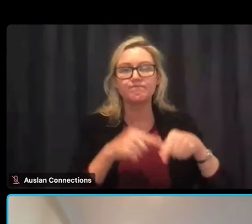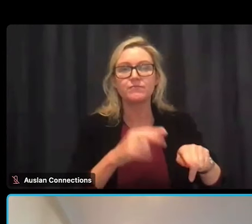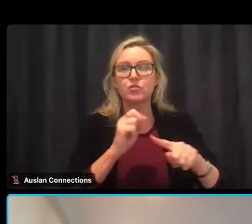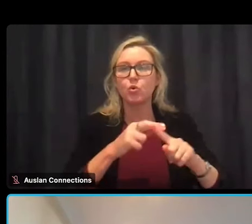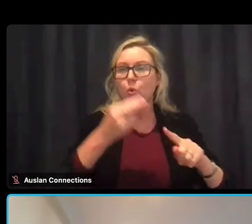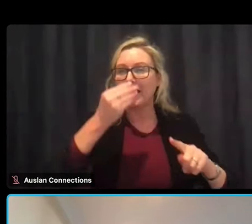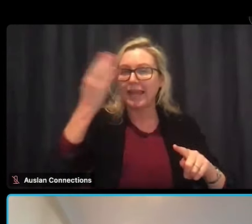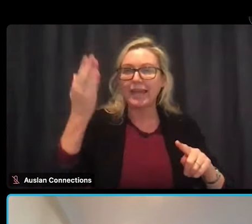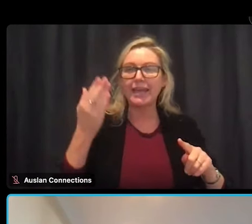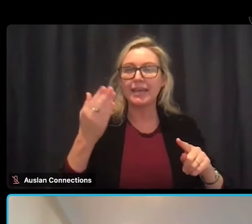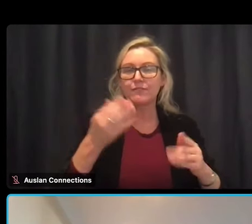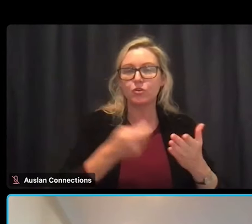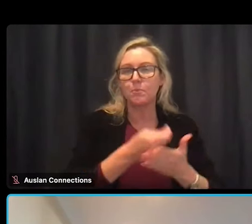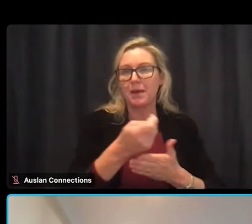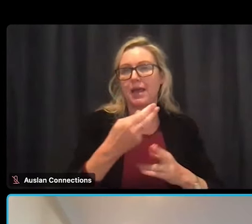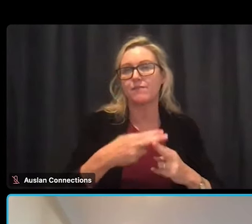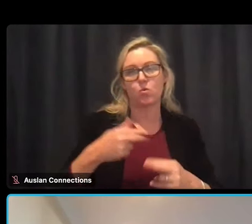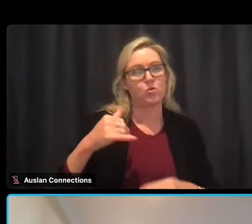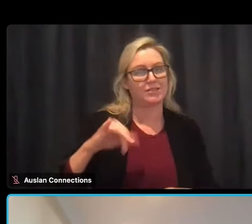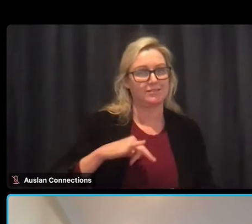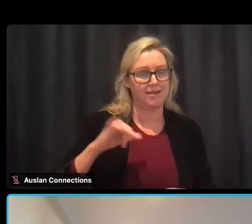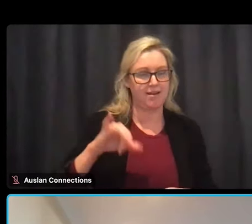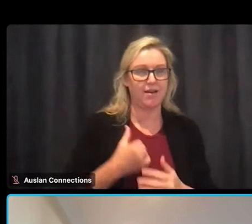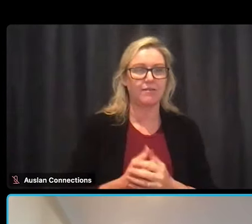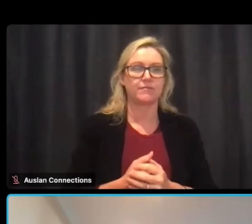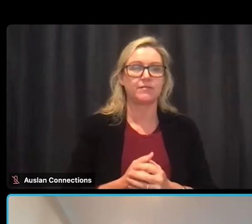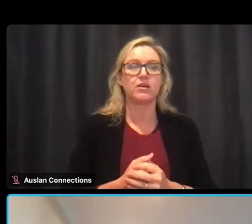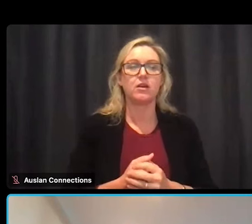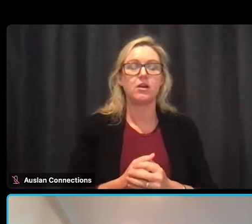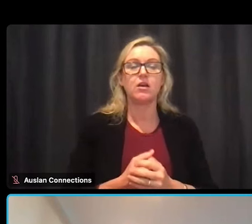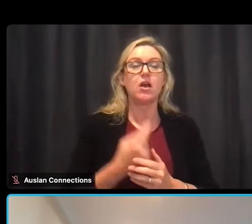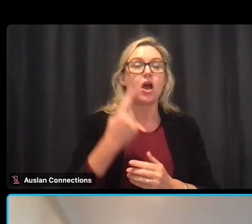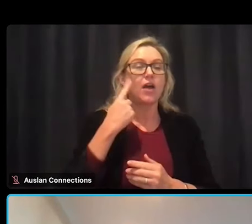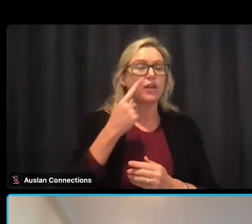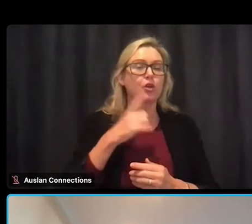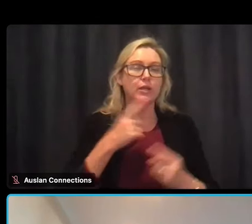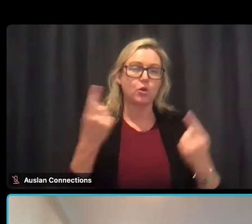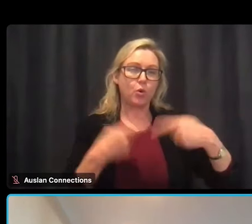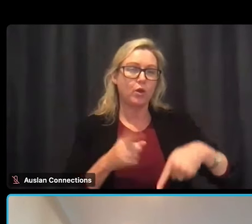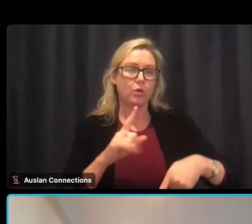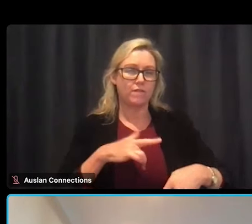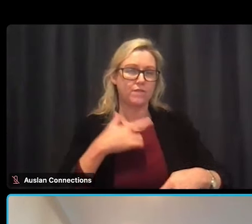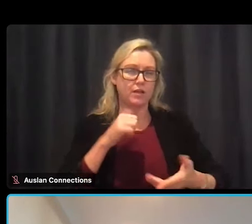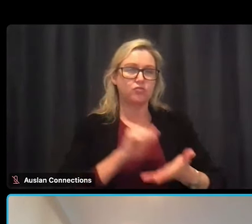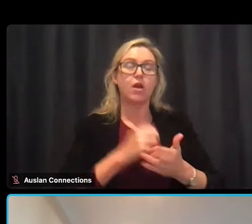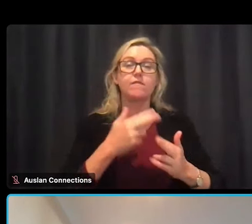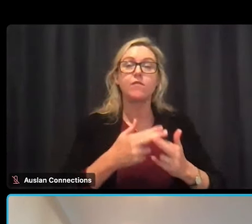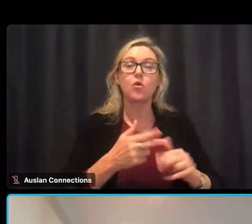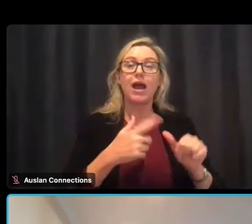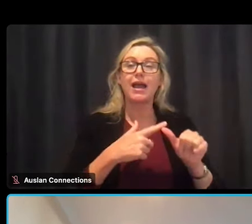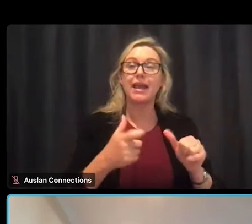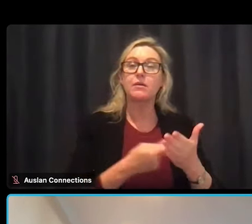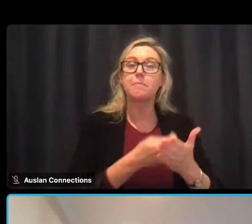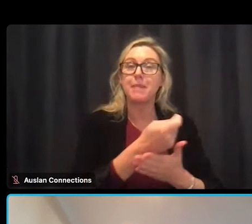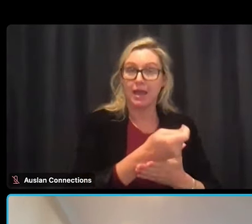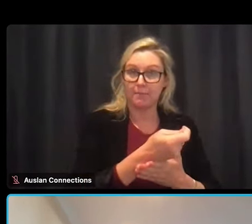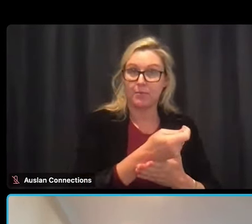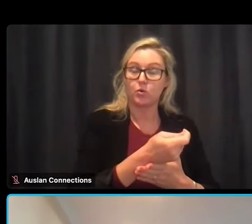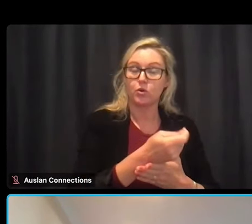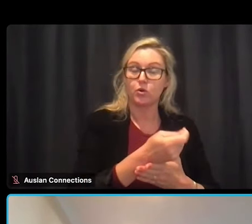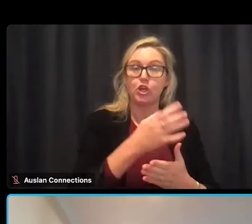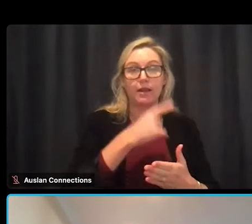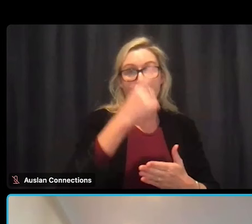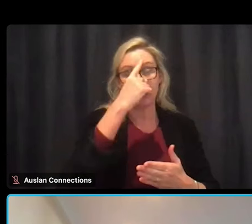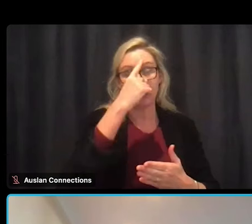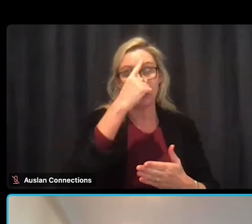payroll system. I think you just have to use a basis that you think is correct. So in accounts payable, I'd be looking at what are